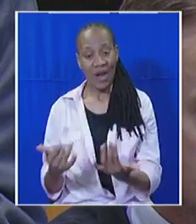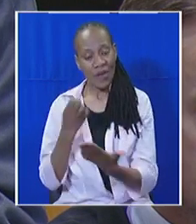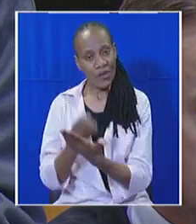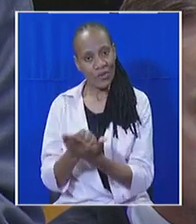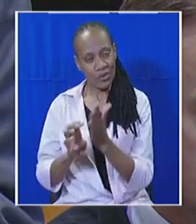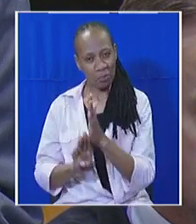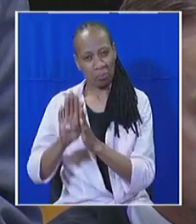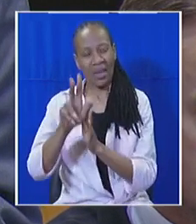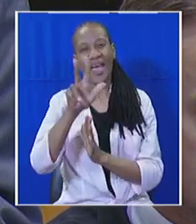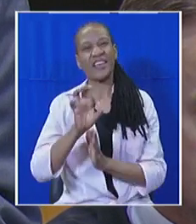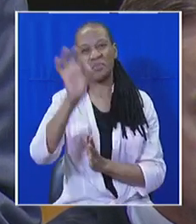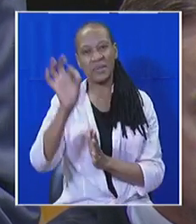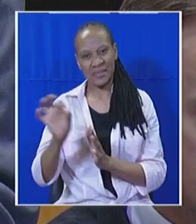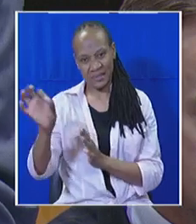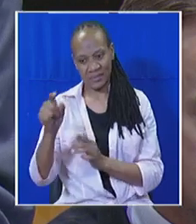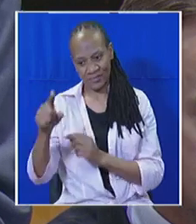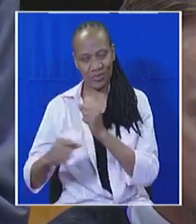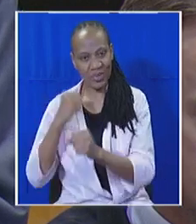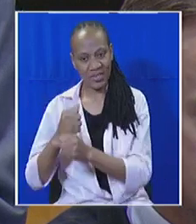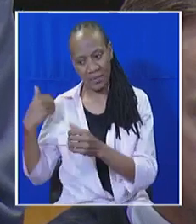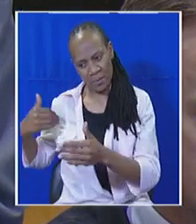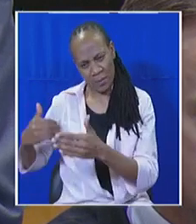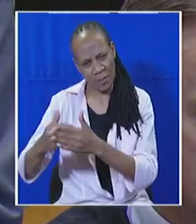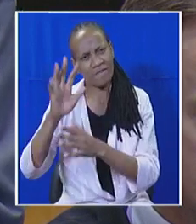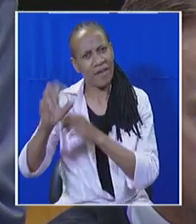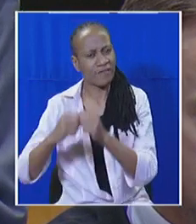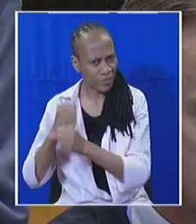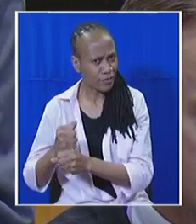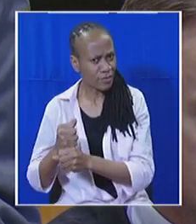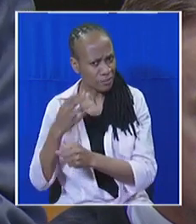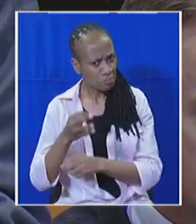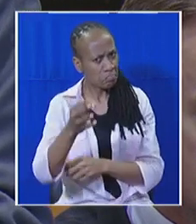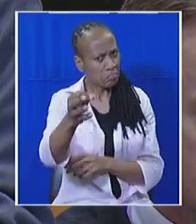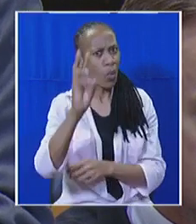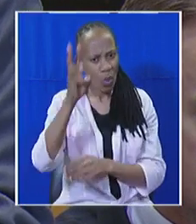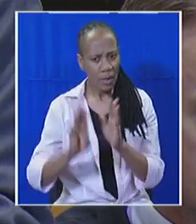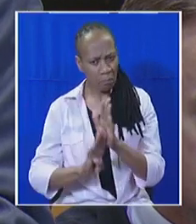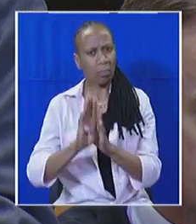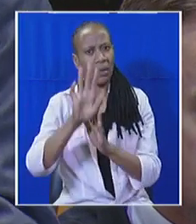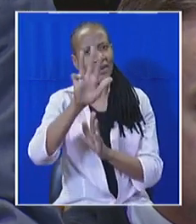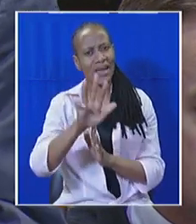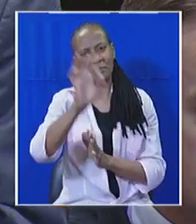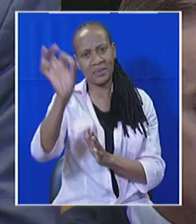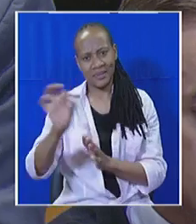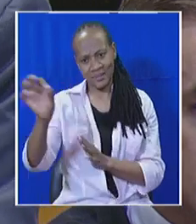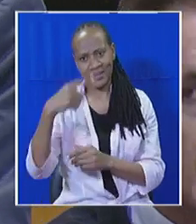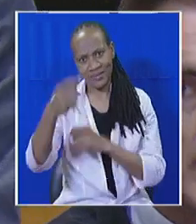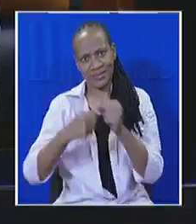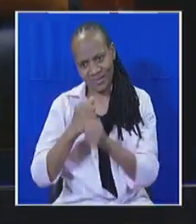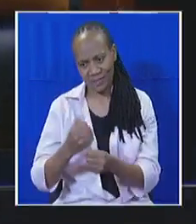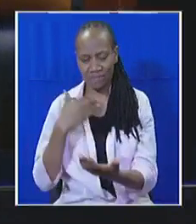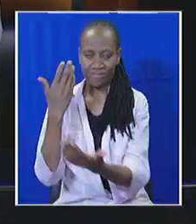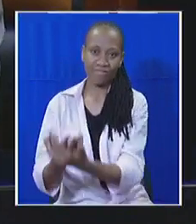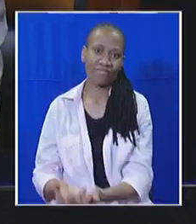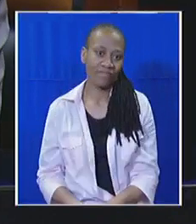to 8% per year over the past 5 years and is projected to grow up to 9% next year. I so move. I now